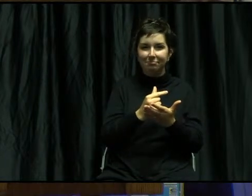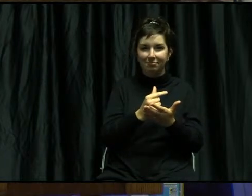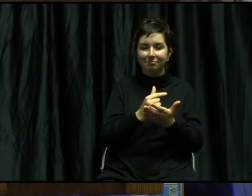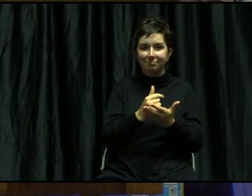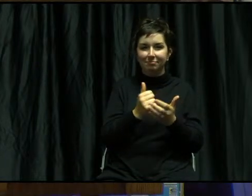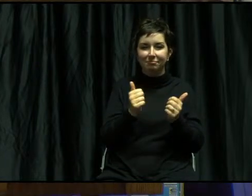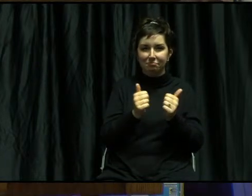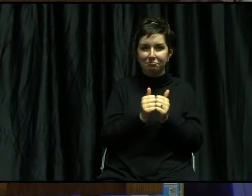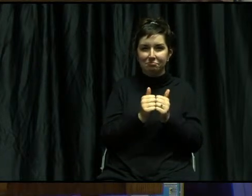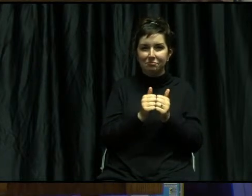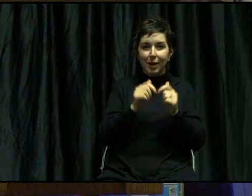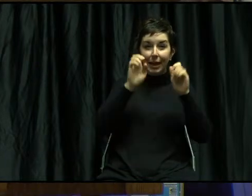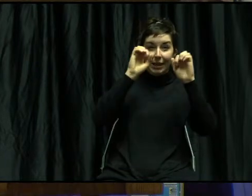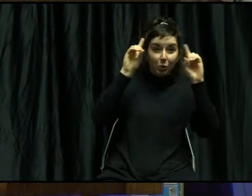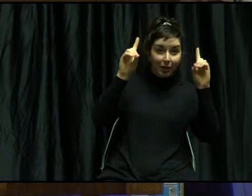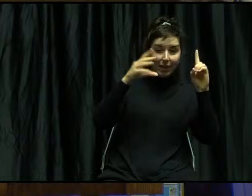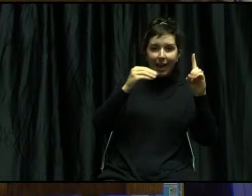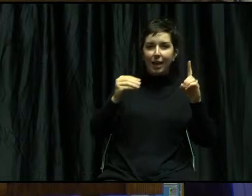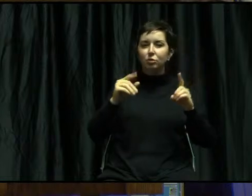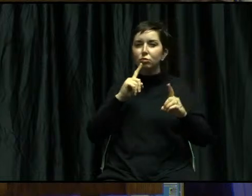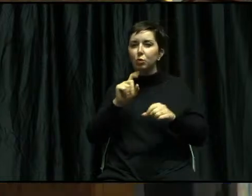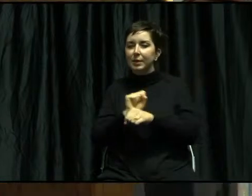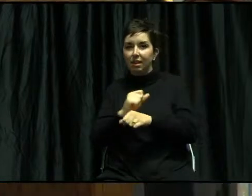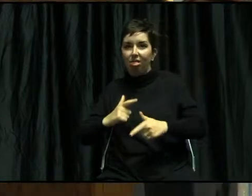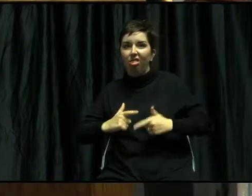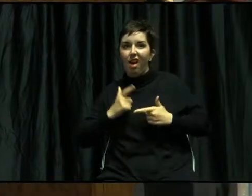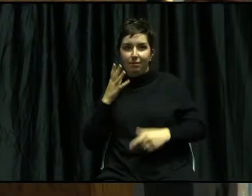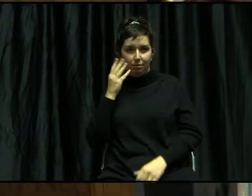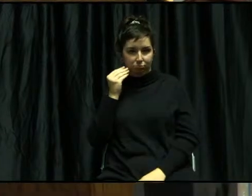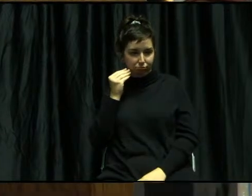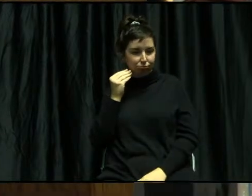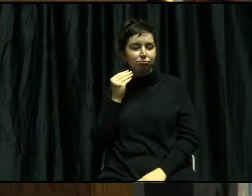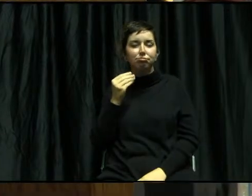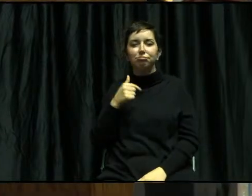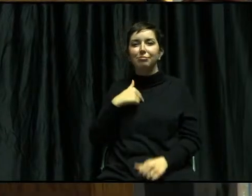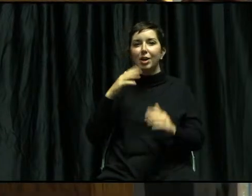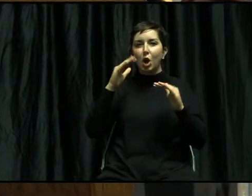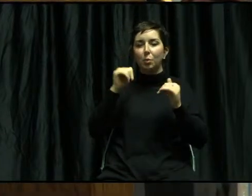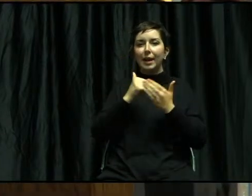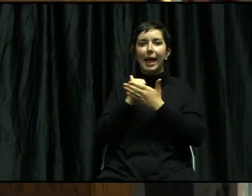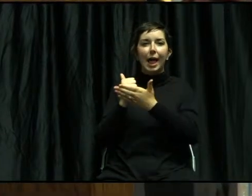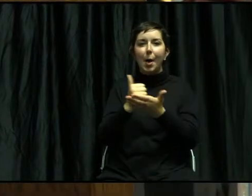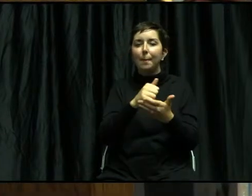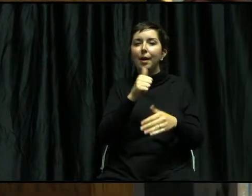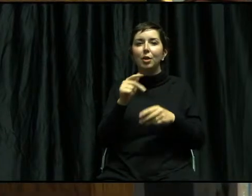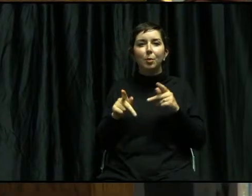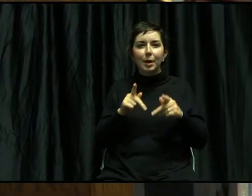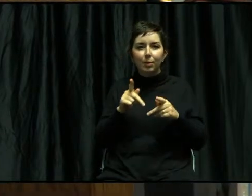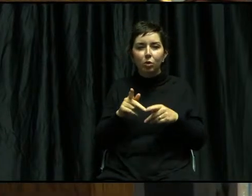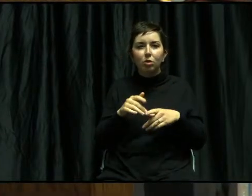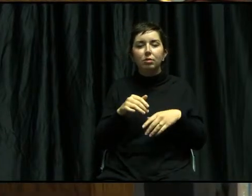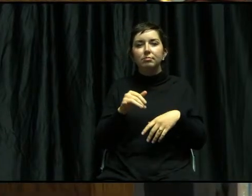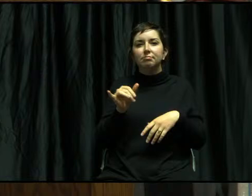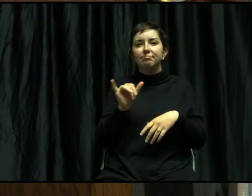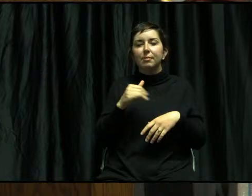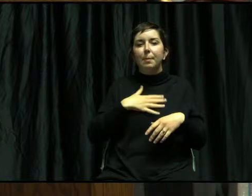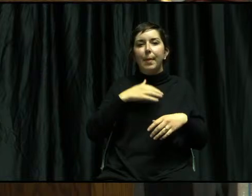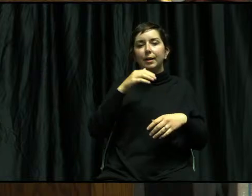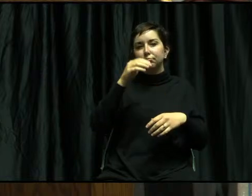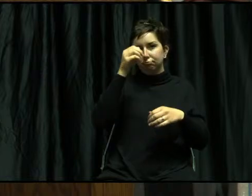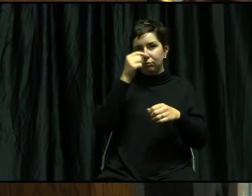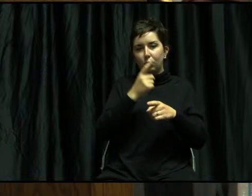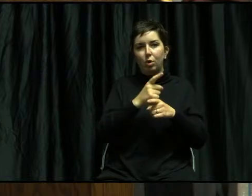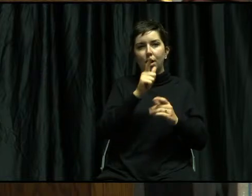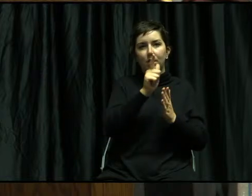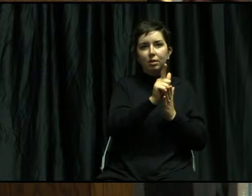educational and life experience. I hope to help others, like my kind-hearted brother-in-law, Aaron, who found himself